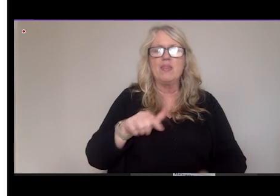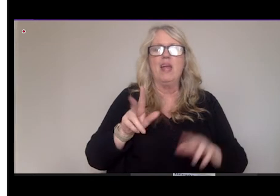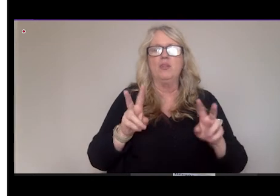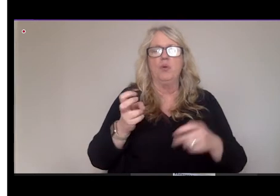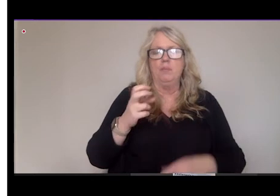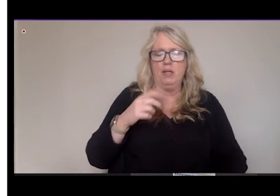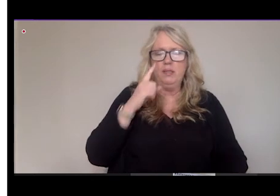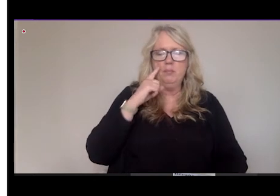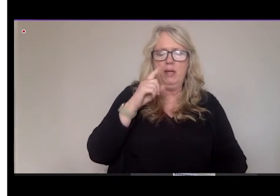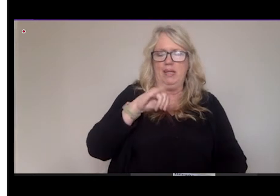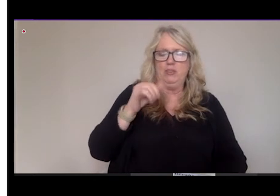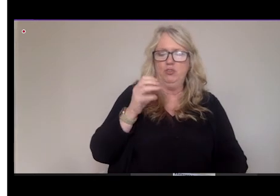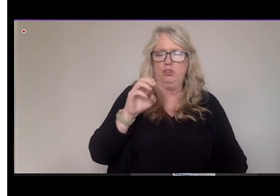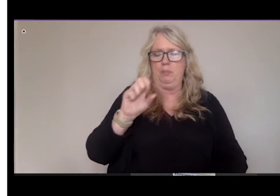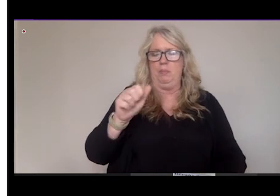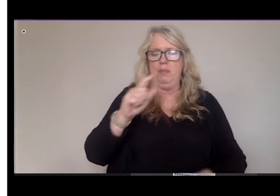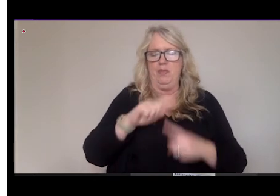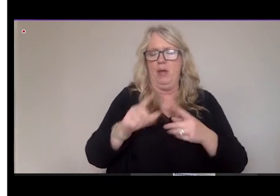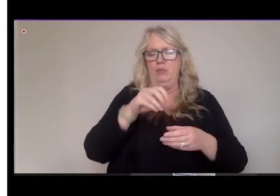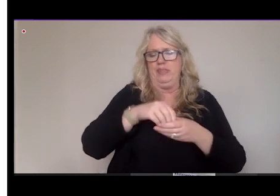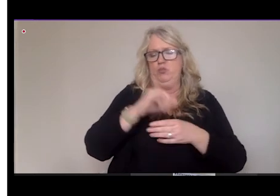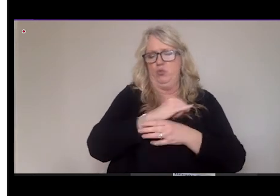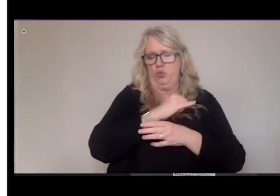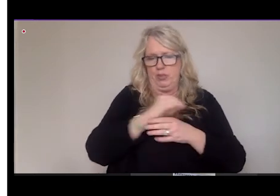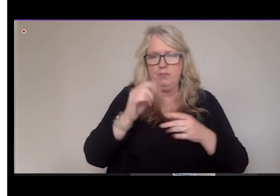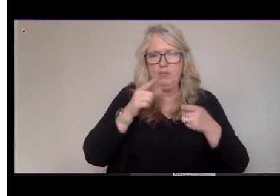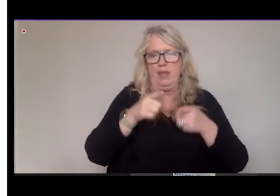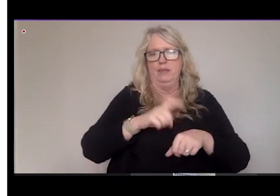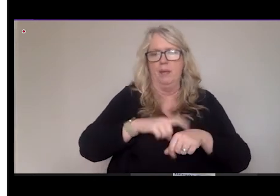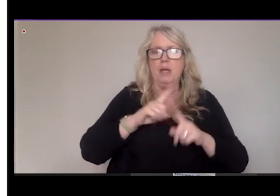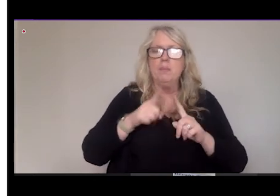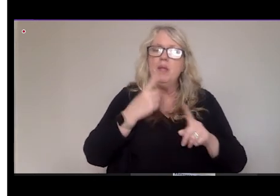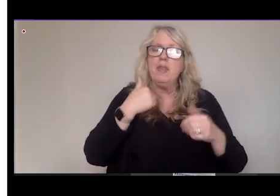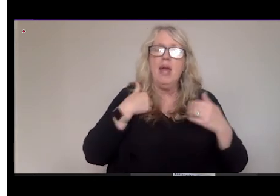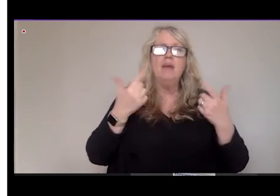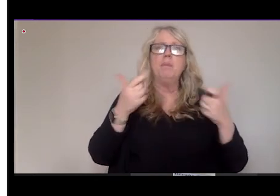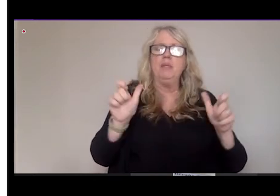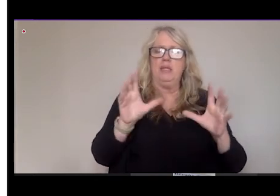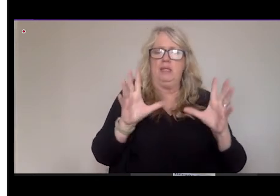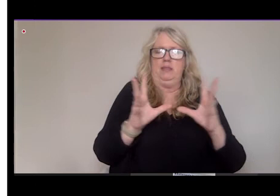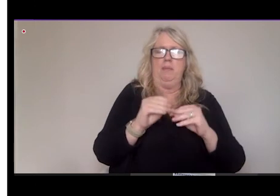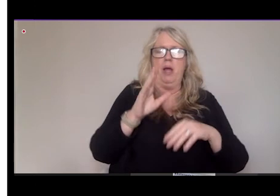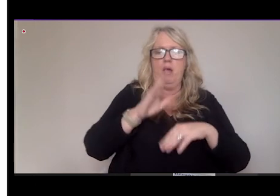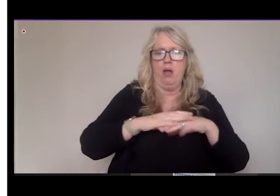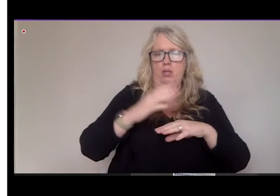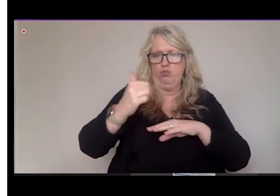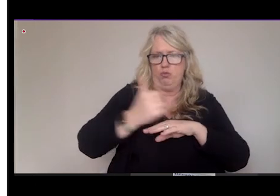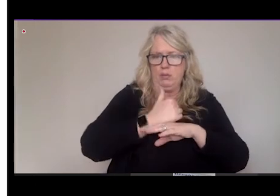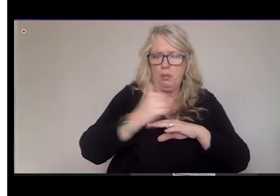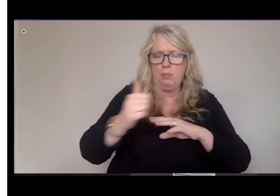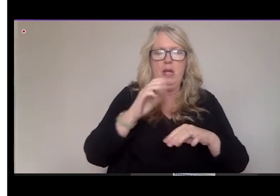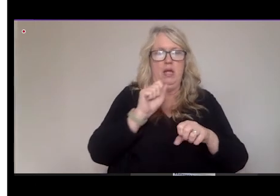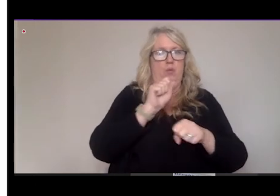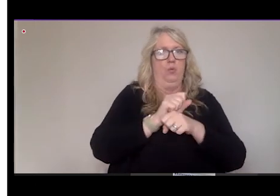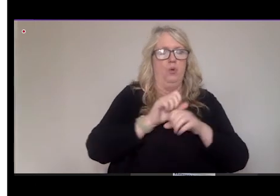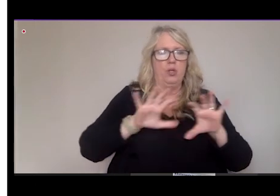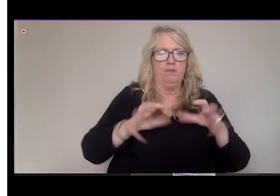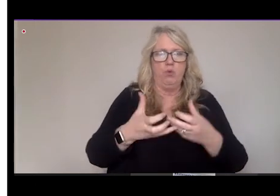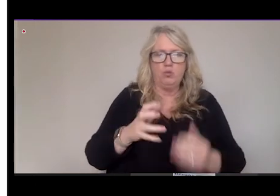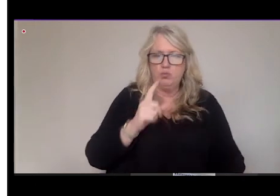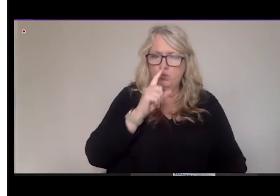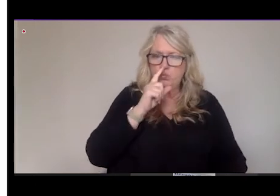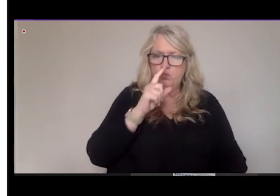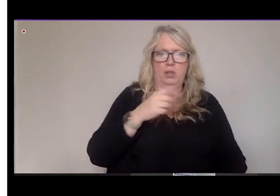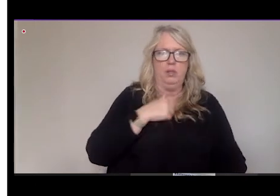And this was a quote by Jessica Trimble, who was the interim executive director. But they had a big summit on transportation,